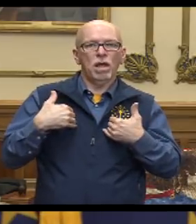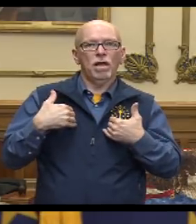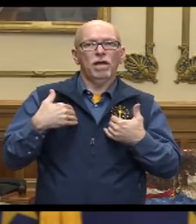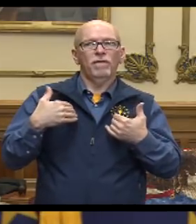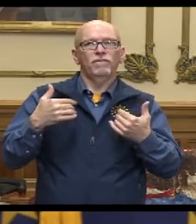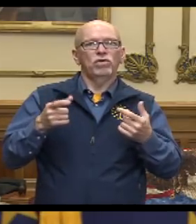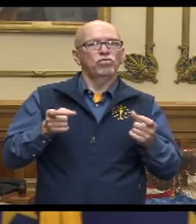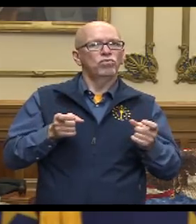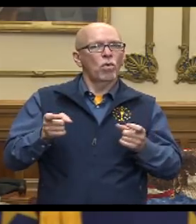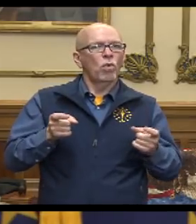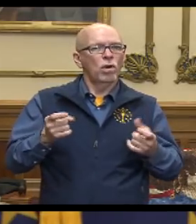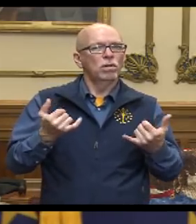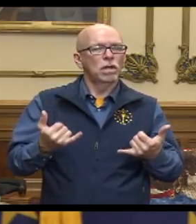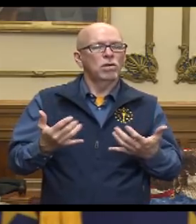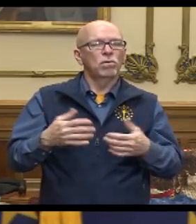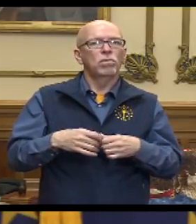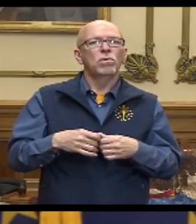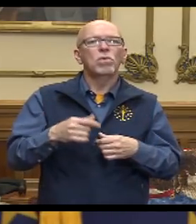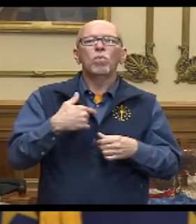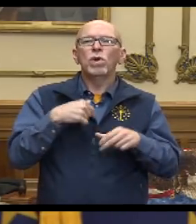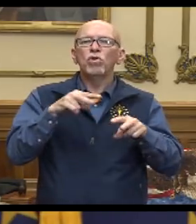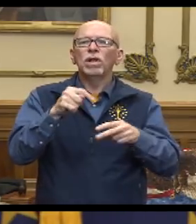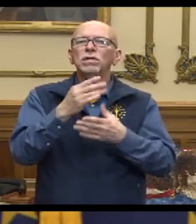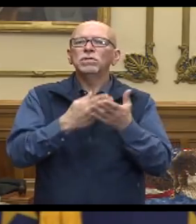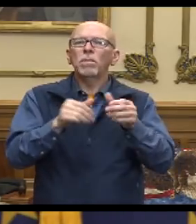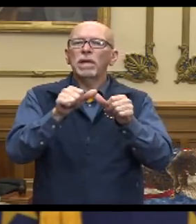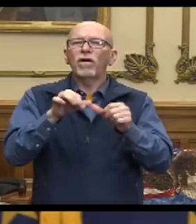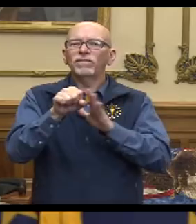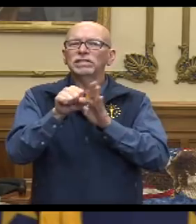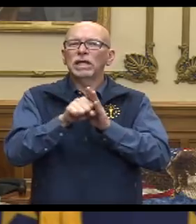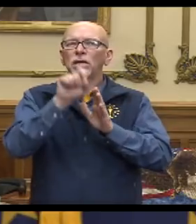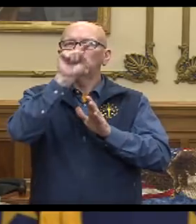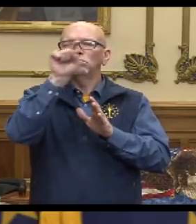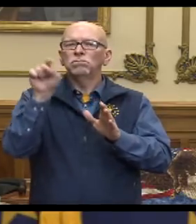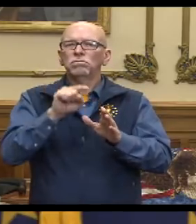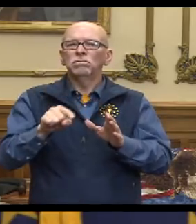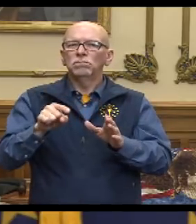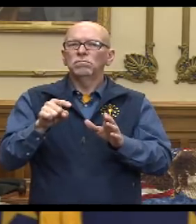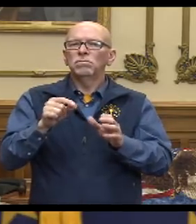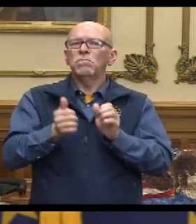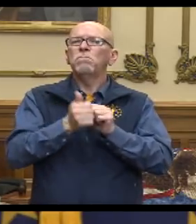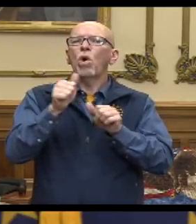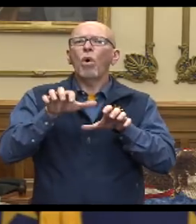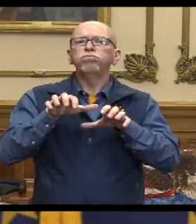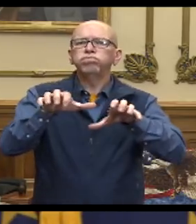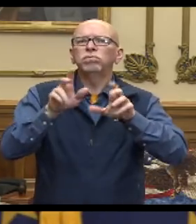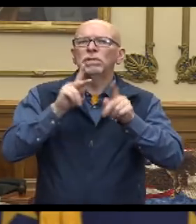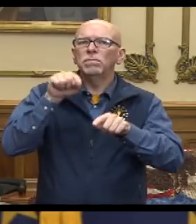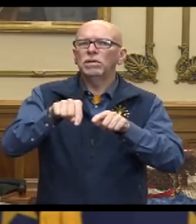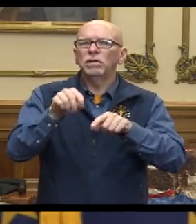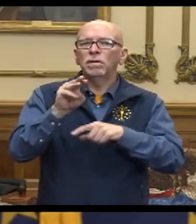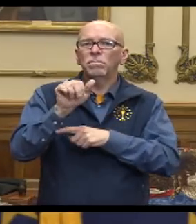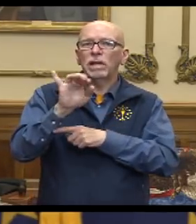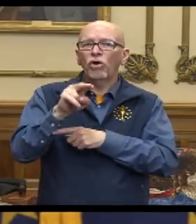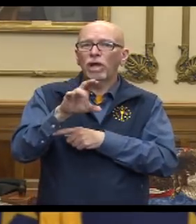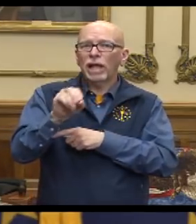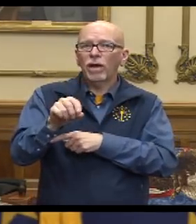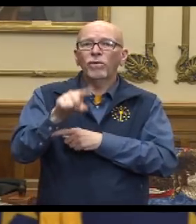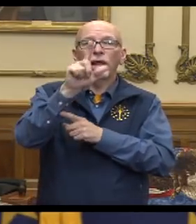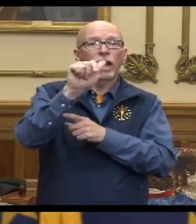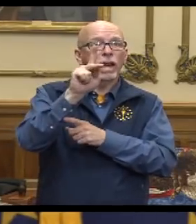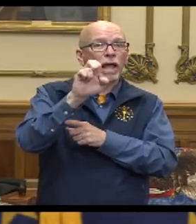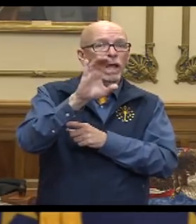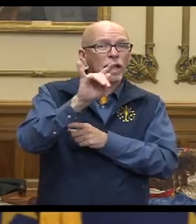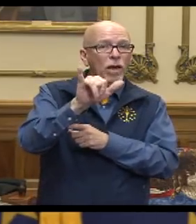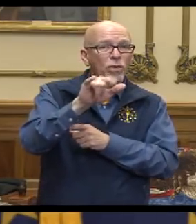under control. We're looking at a few areas of the state, happen to be the most populated areas of the state, Marion County, Lake